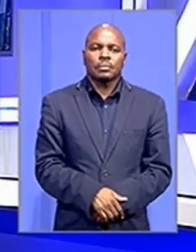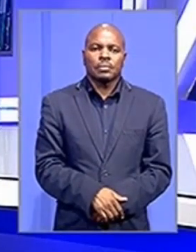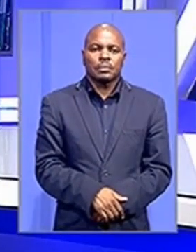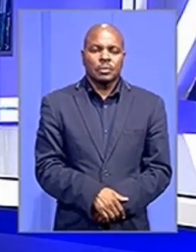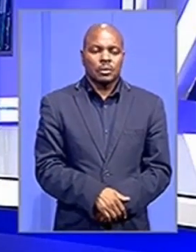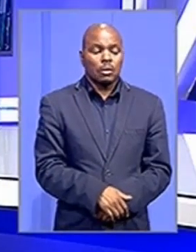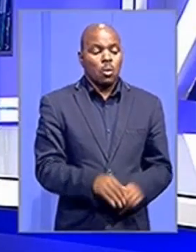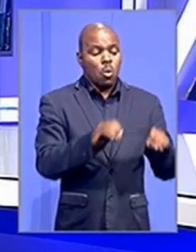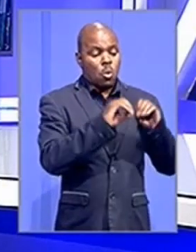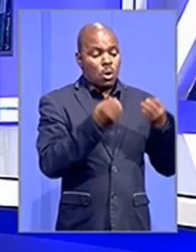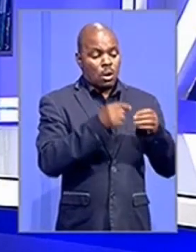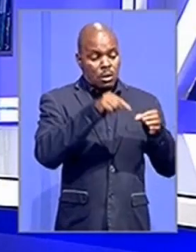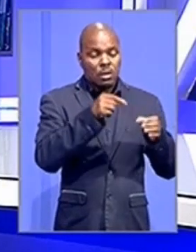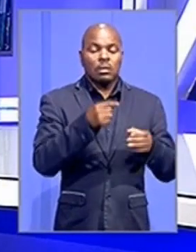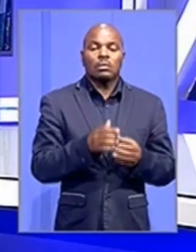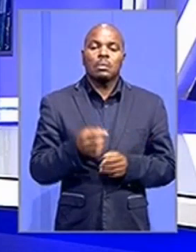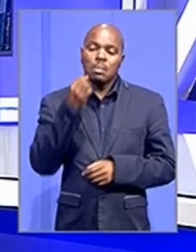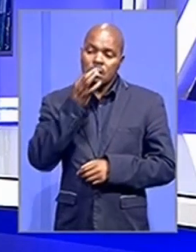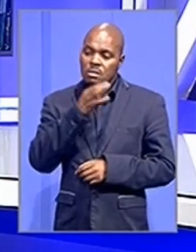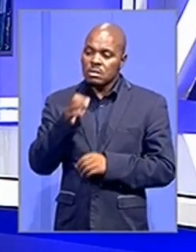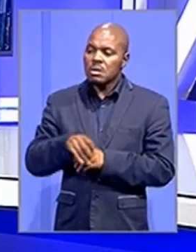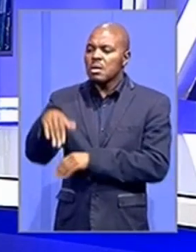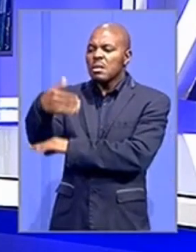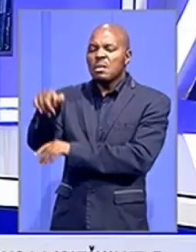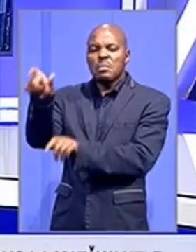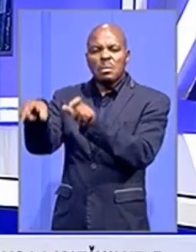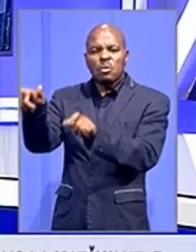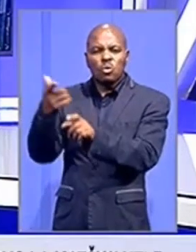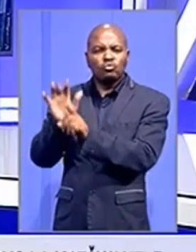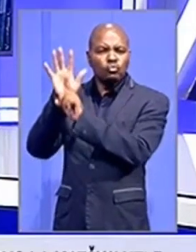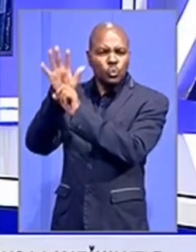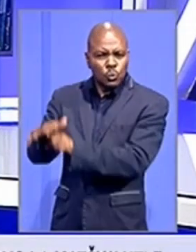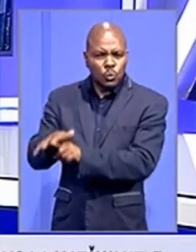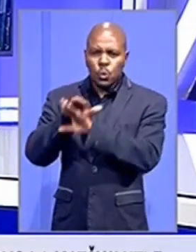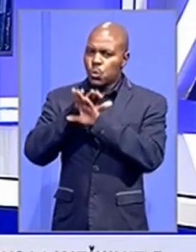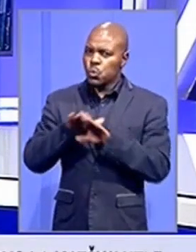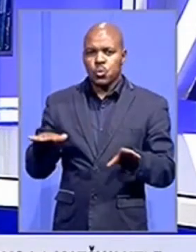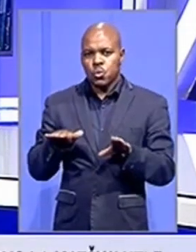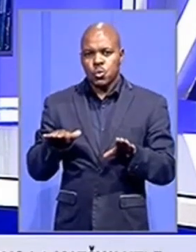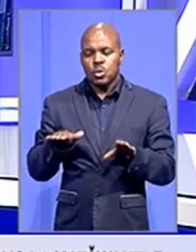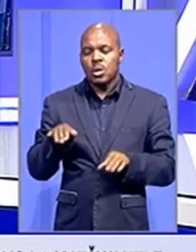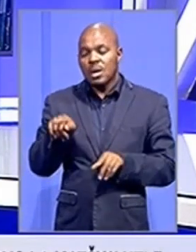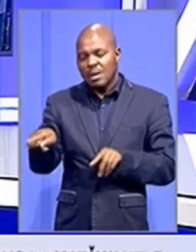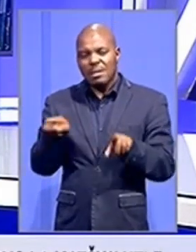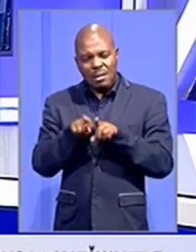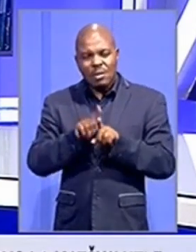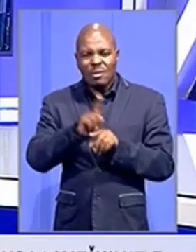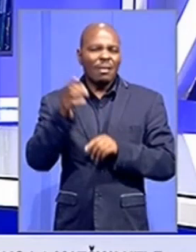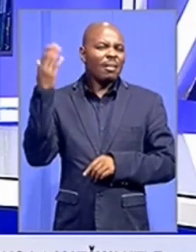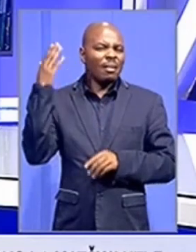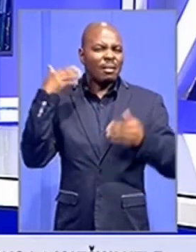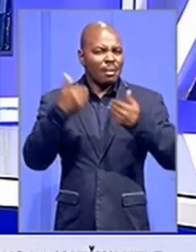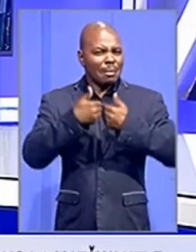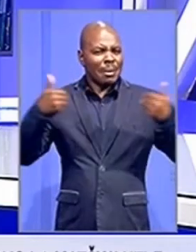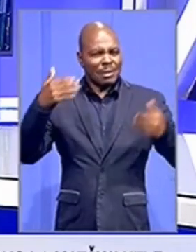Mekgatlho ye e lwantšha go kgethololo e re go swarwa ga batswantle ka diatla tša makgwakgwa ke pušeletšo ya diphošo tše di